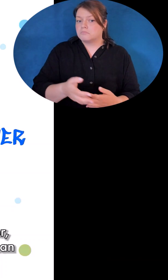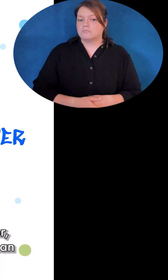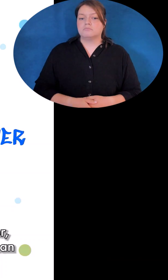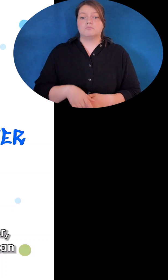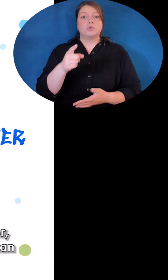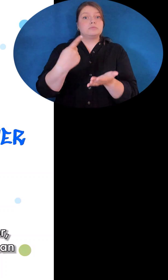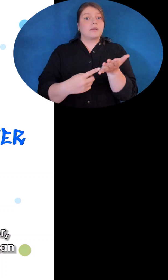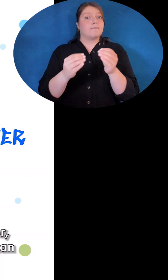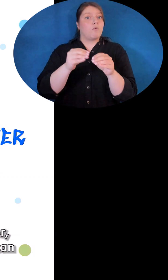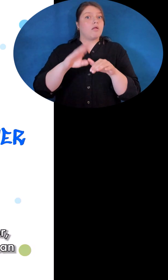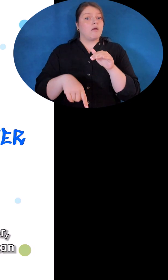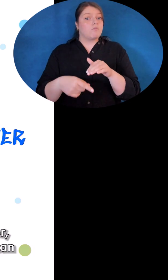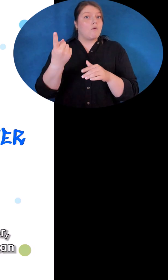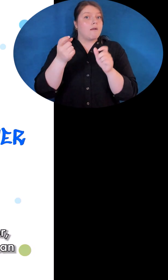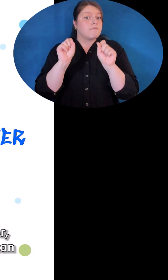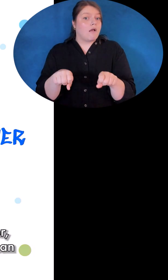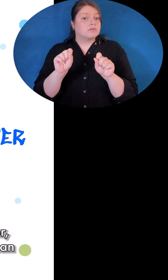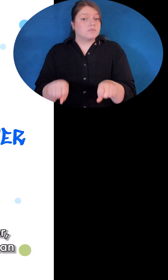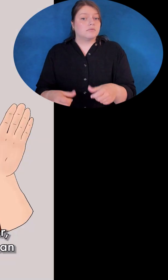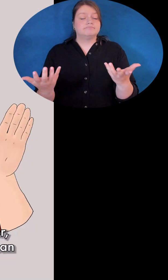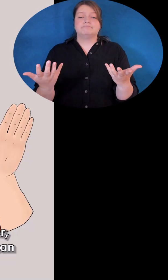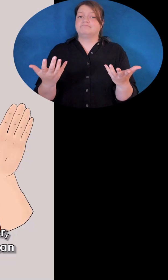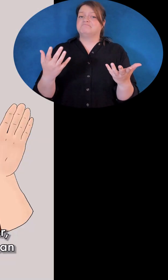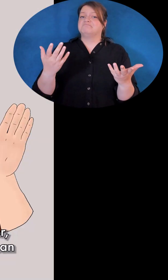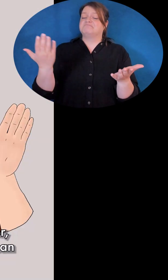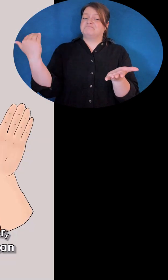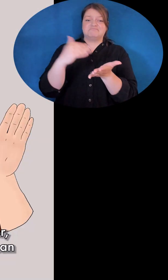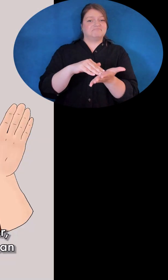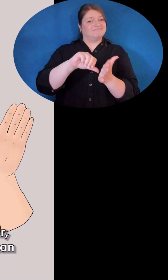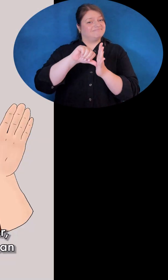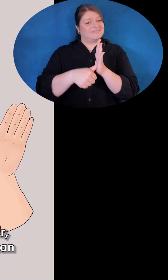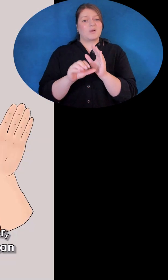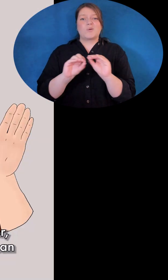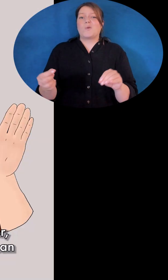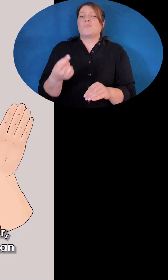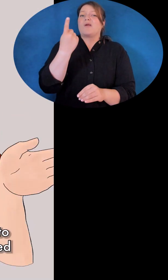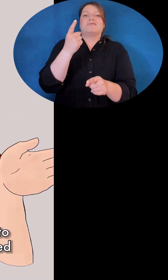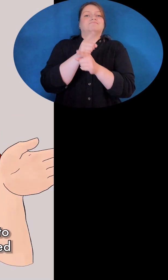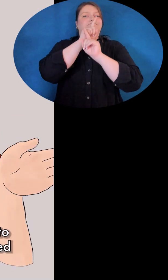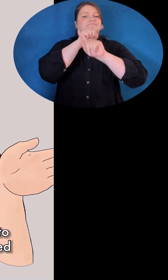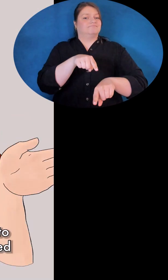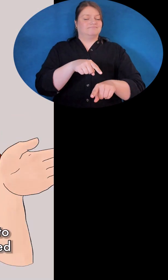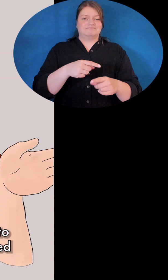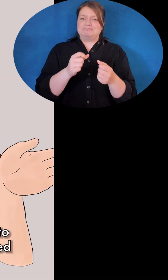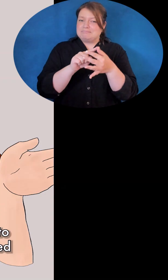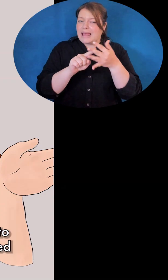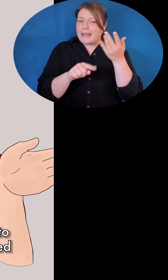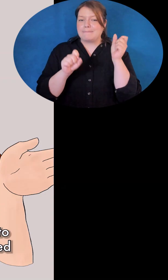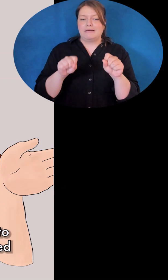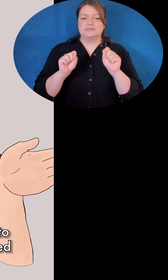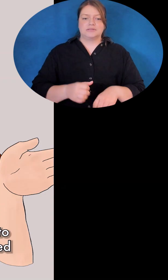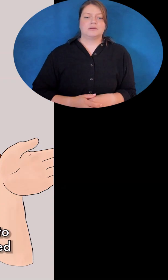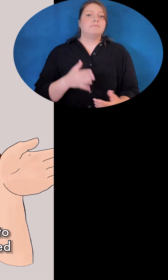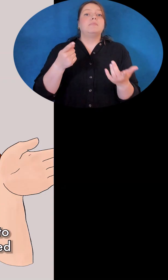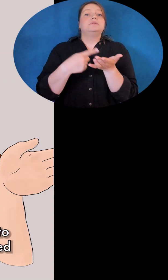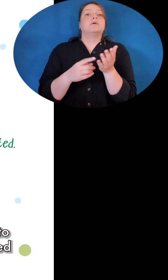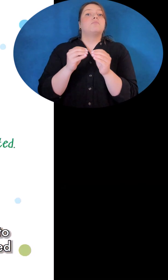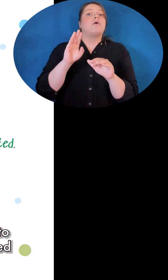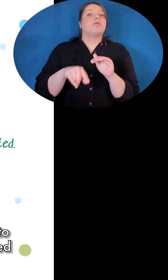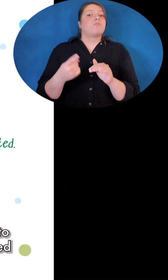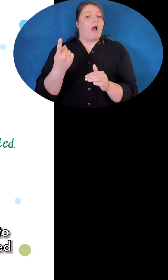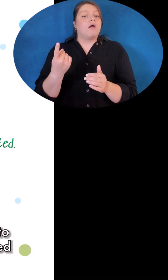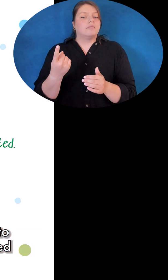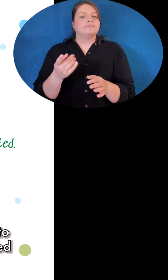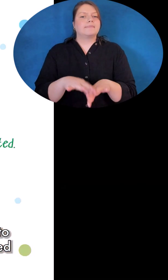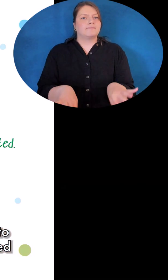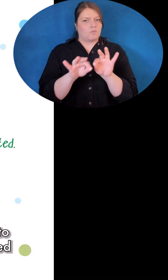cause? Remember, there is no one answer, and even if you discussed more than one root cause, it is important to follow the path to narrow down